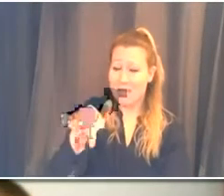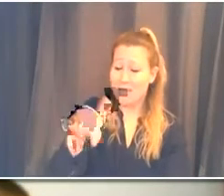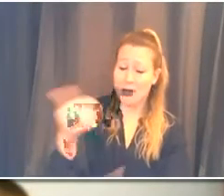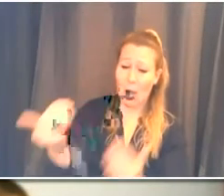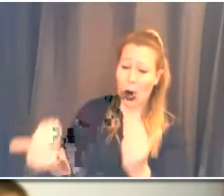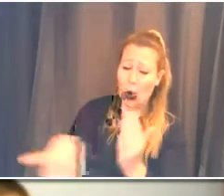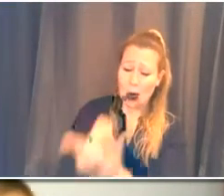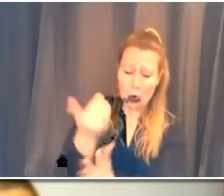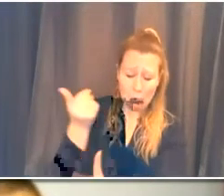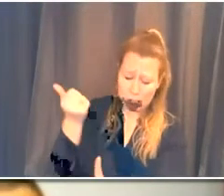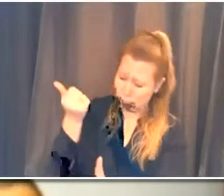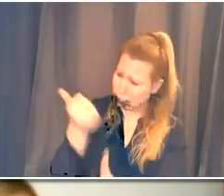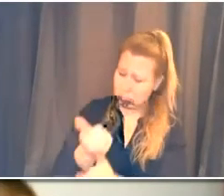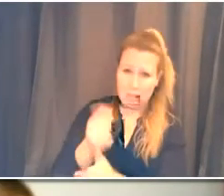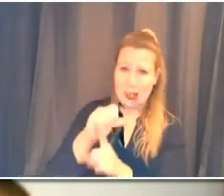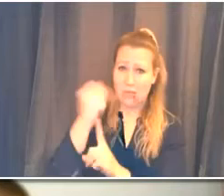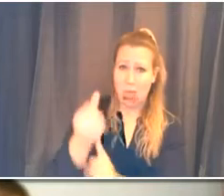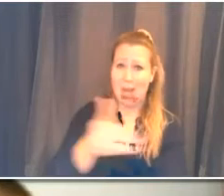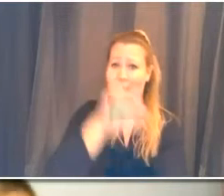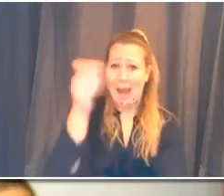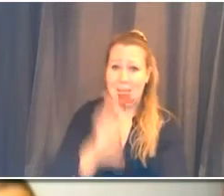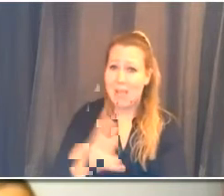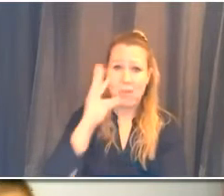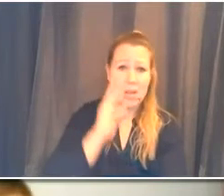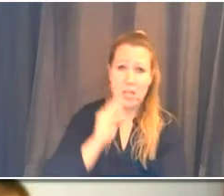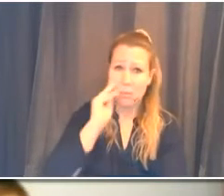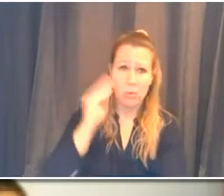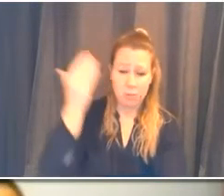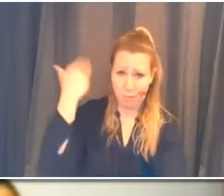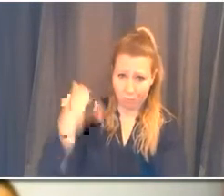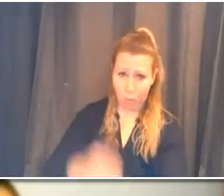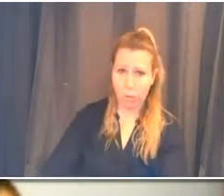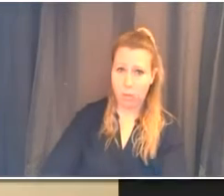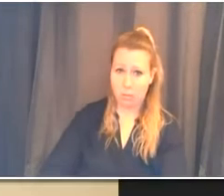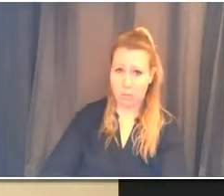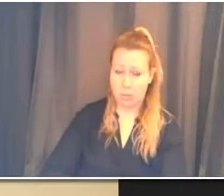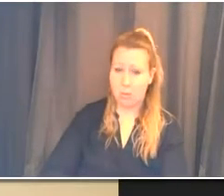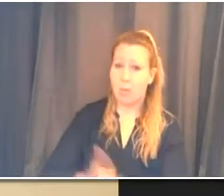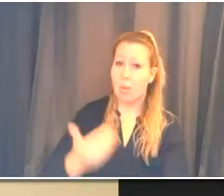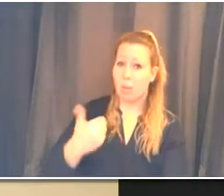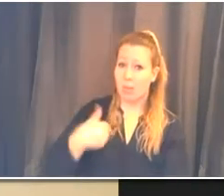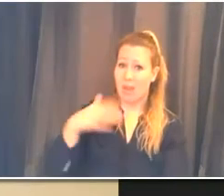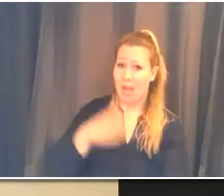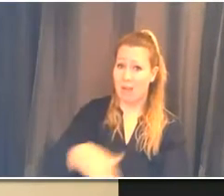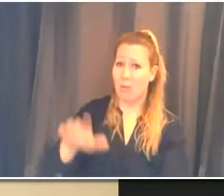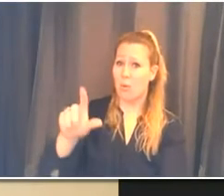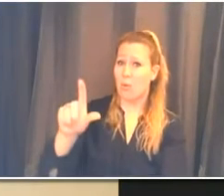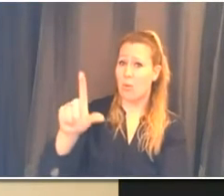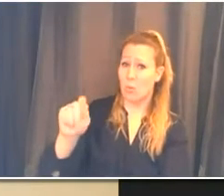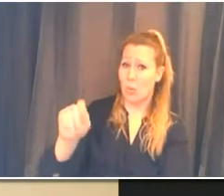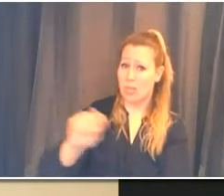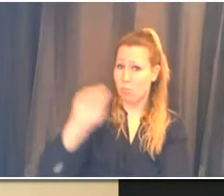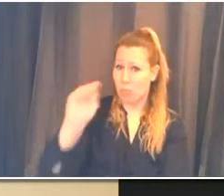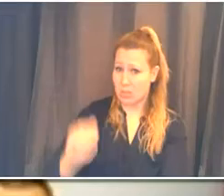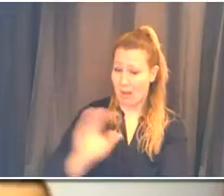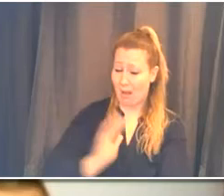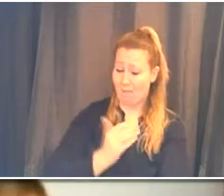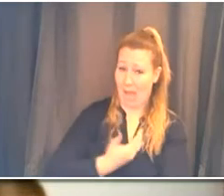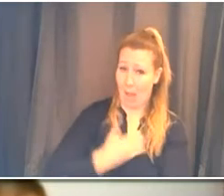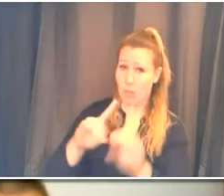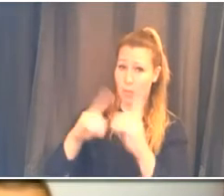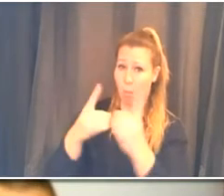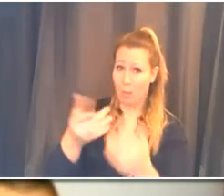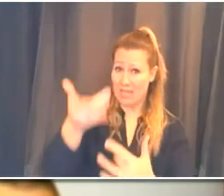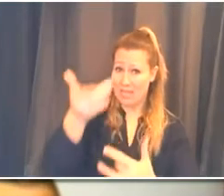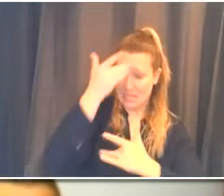all of that that included dvos and included detectives includ patol officers and we were doing our